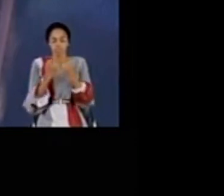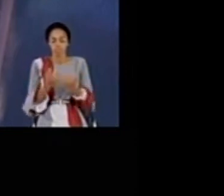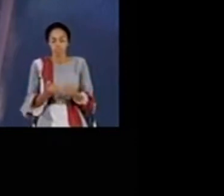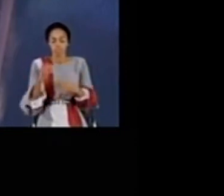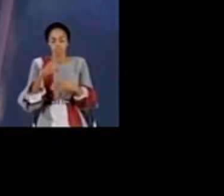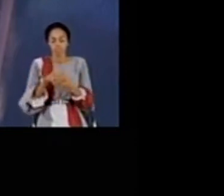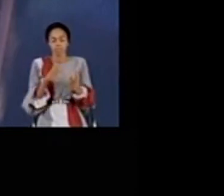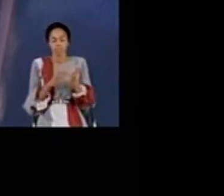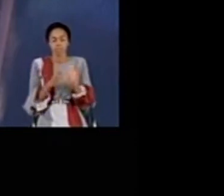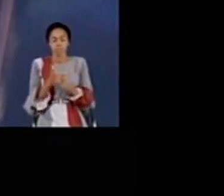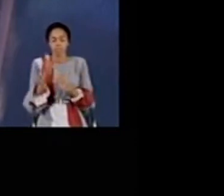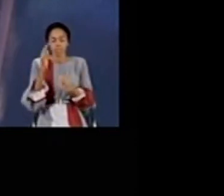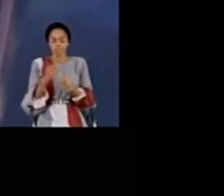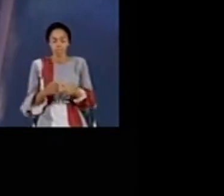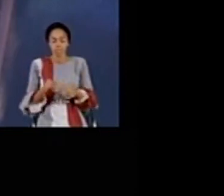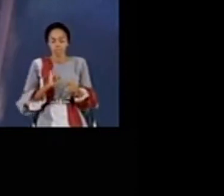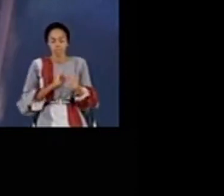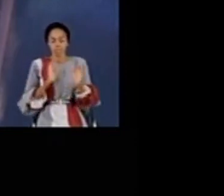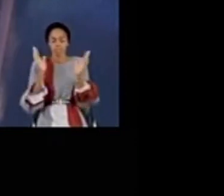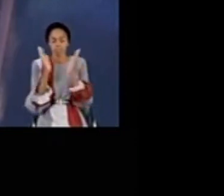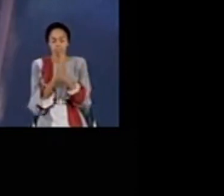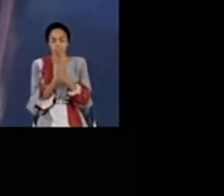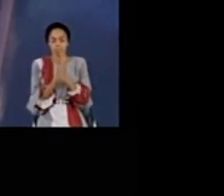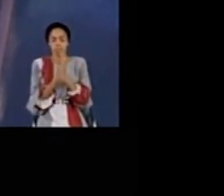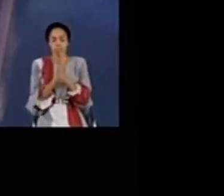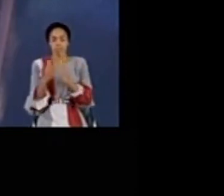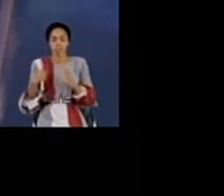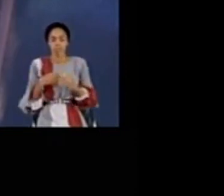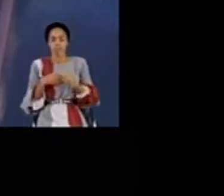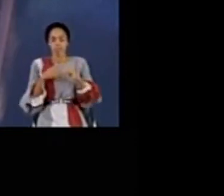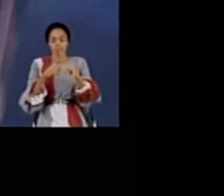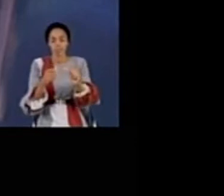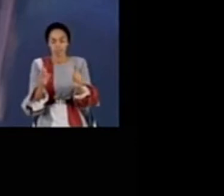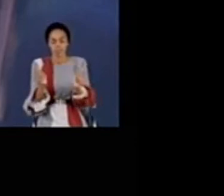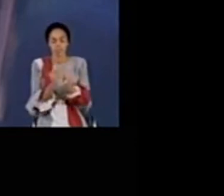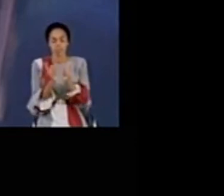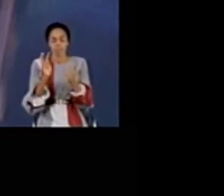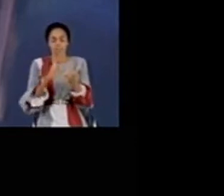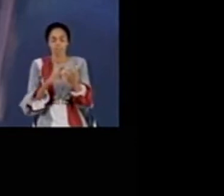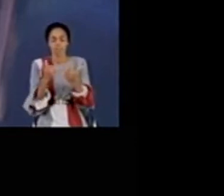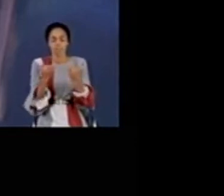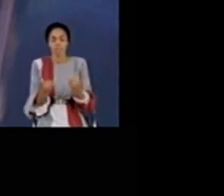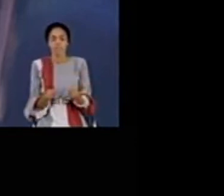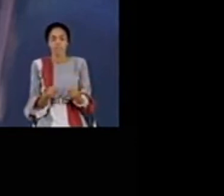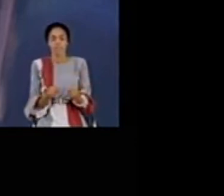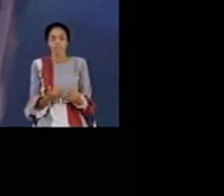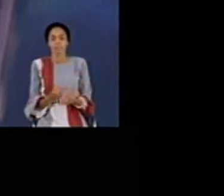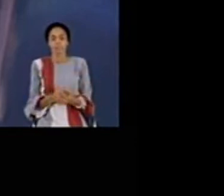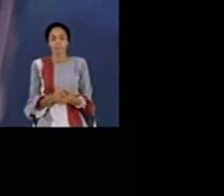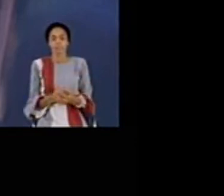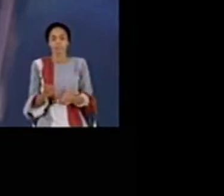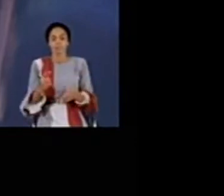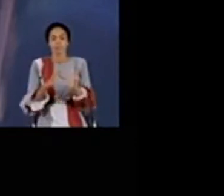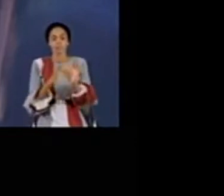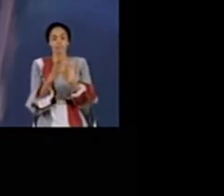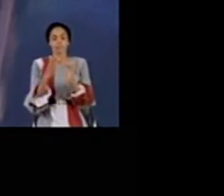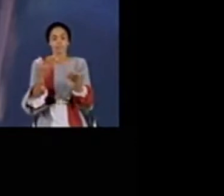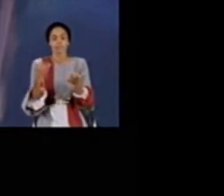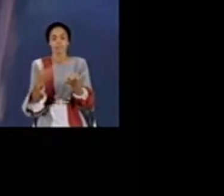name, I pray. We'll continue with the reading now. The Book of